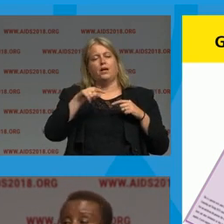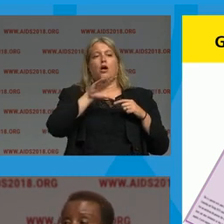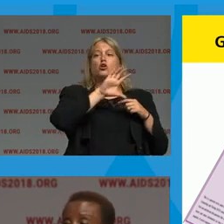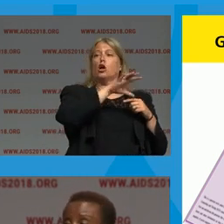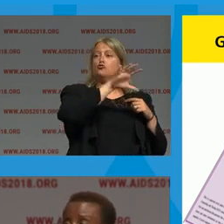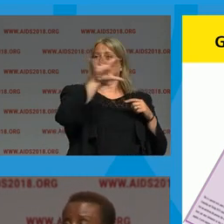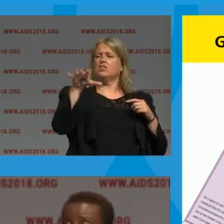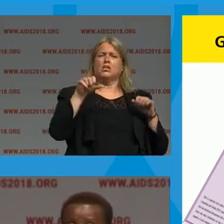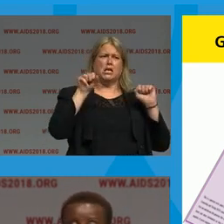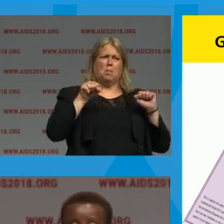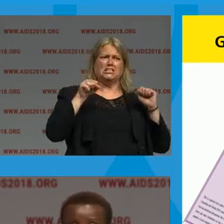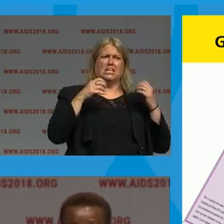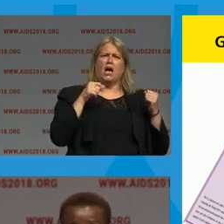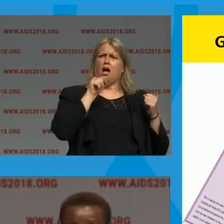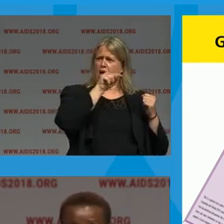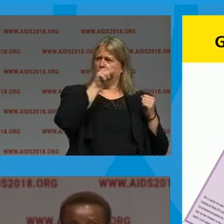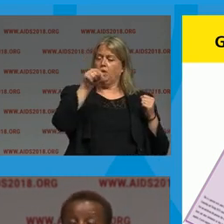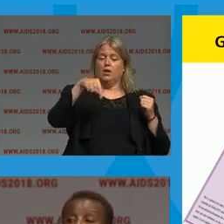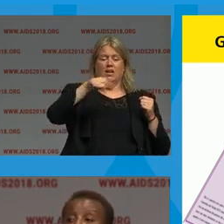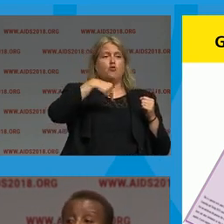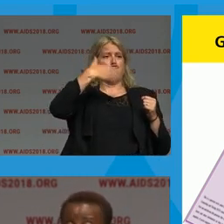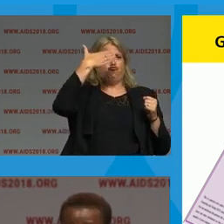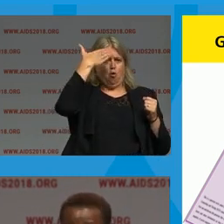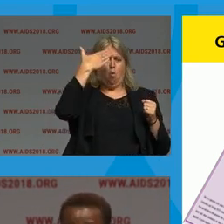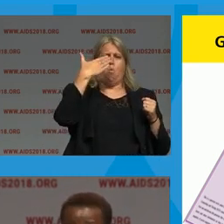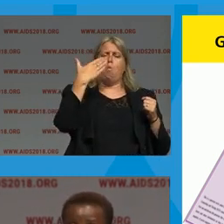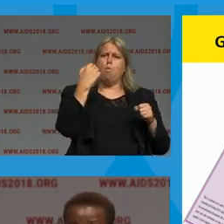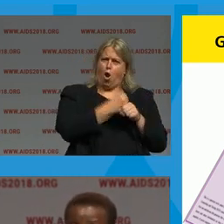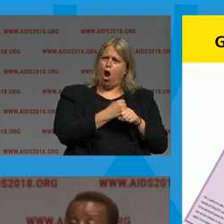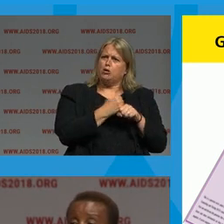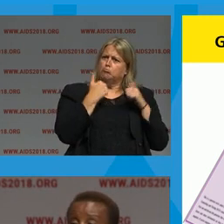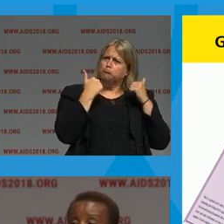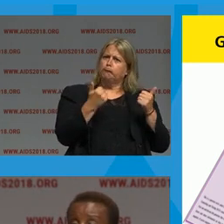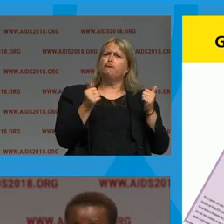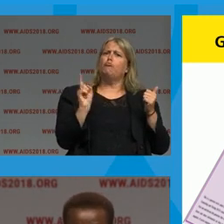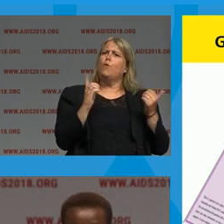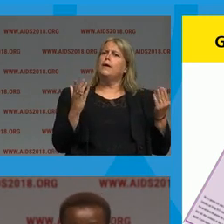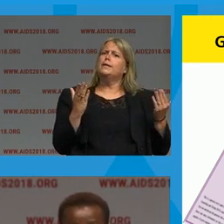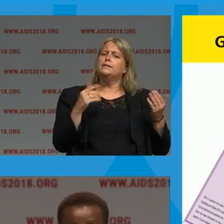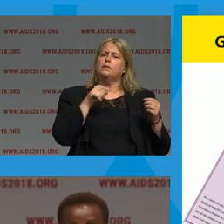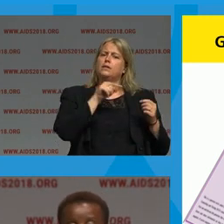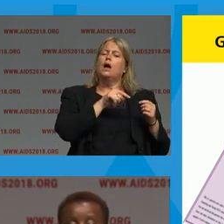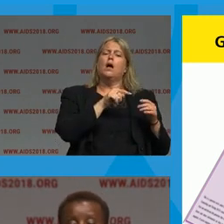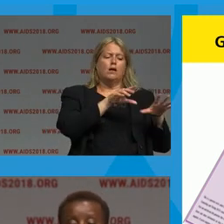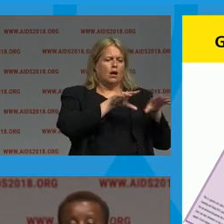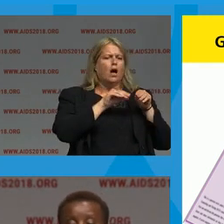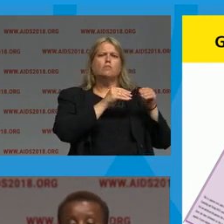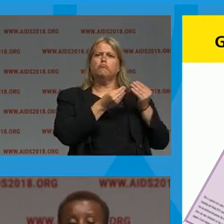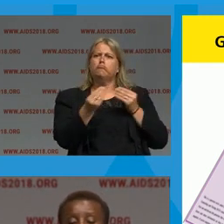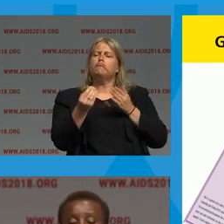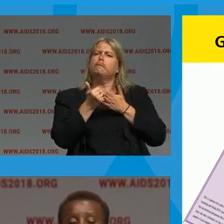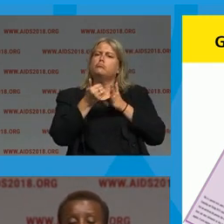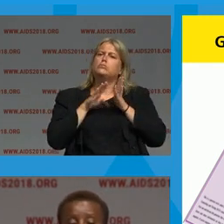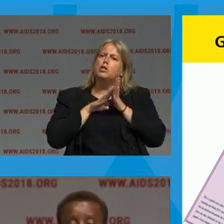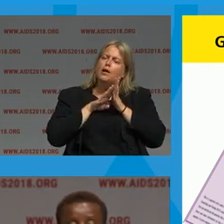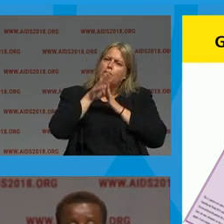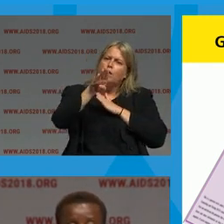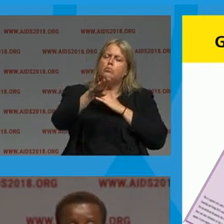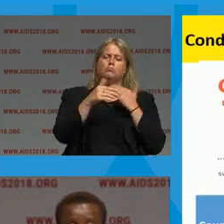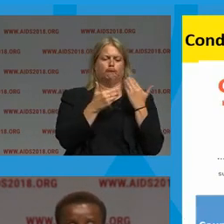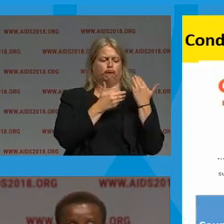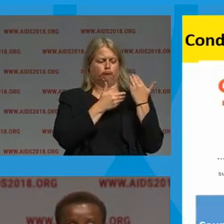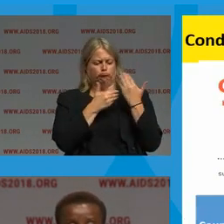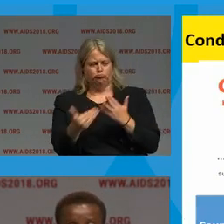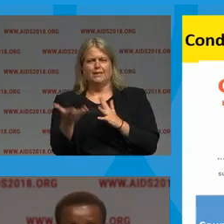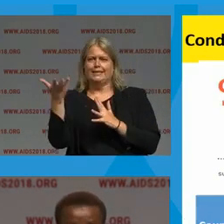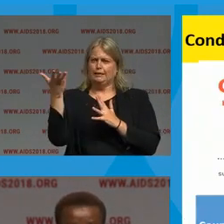have capacity and know what works, and therefore can be able to develop and deliver the interventions